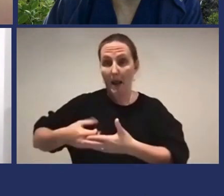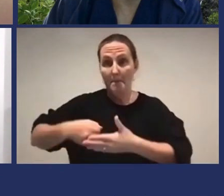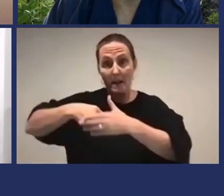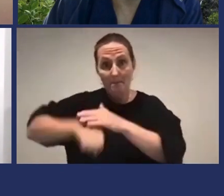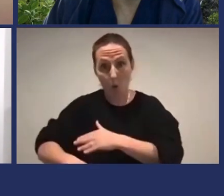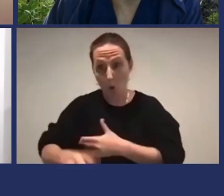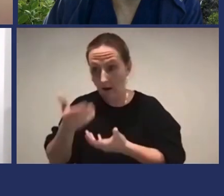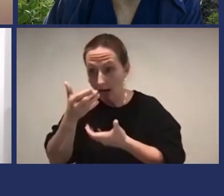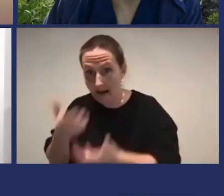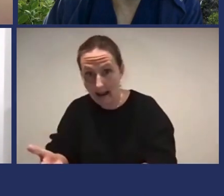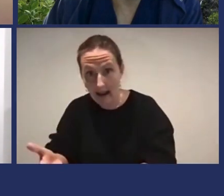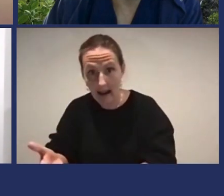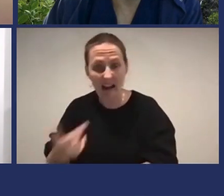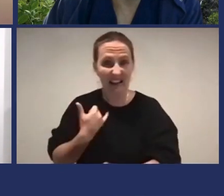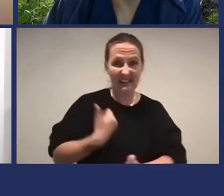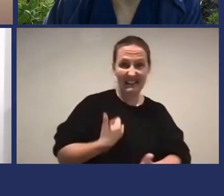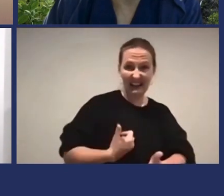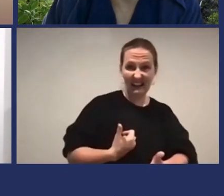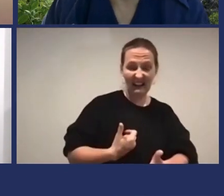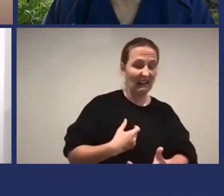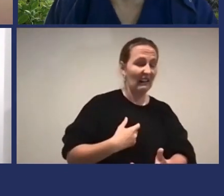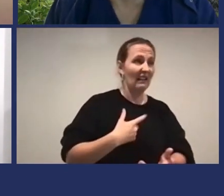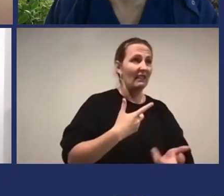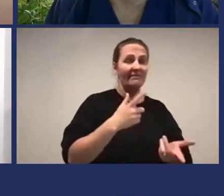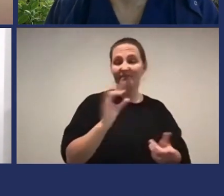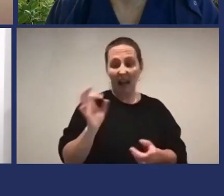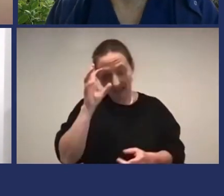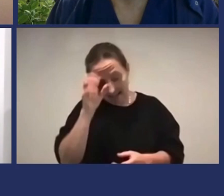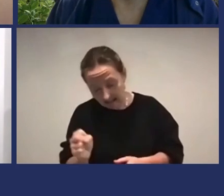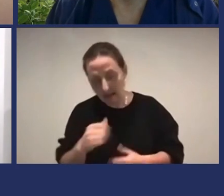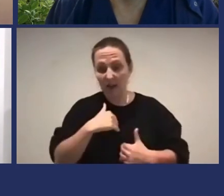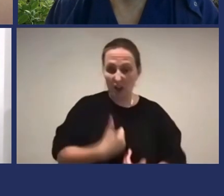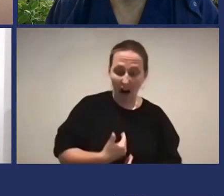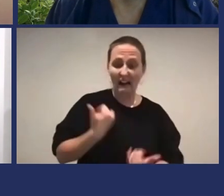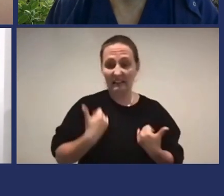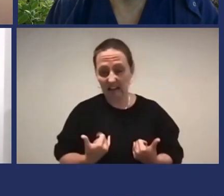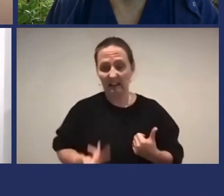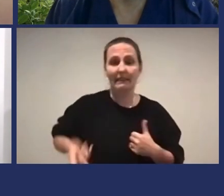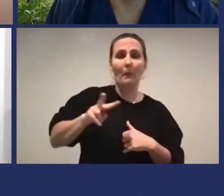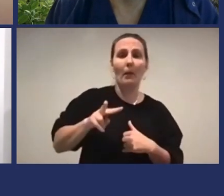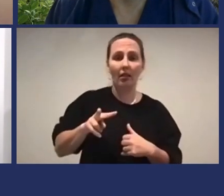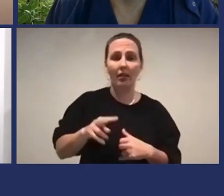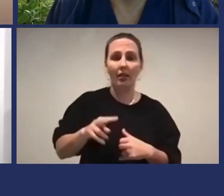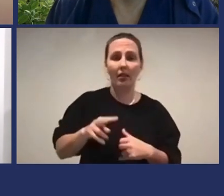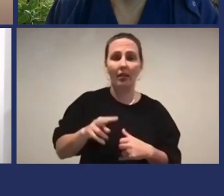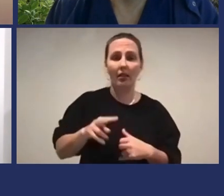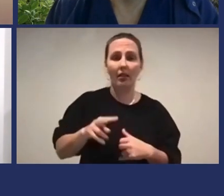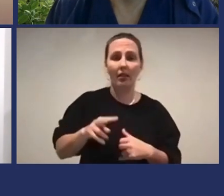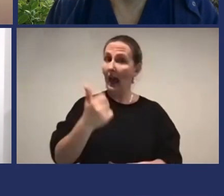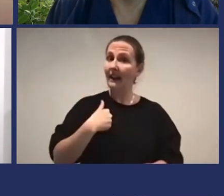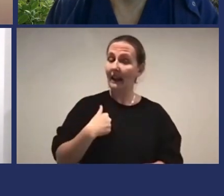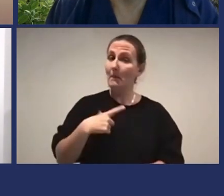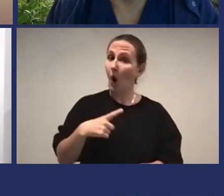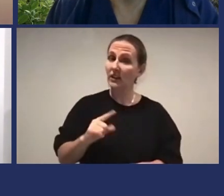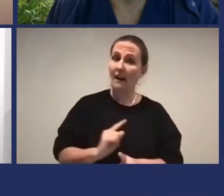like when I've got a newborn and I haven't slept. And I'm glad, because after my second one, I actually did have a headache for half a day. And I think about that